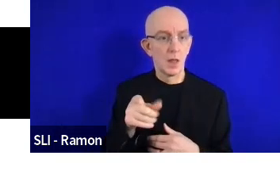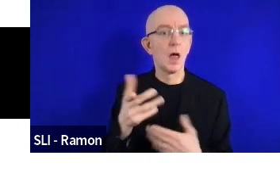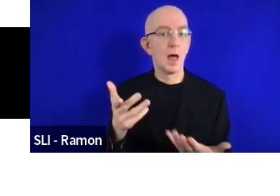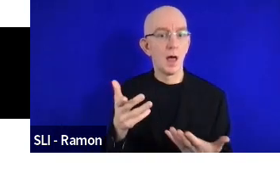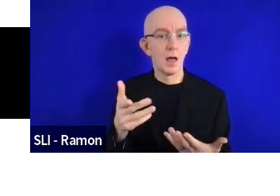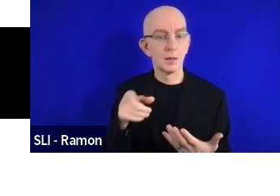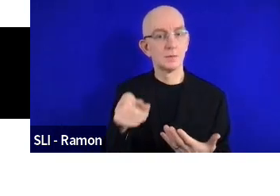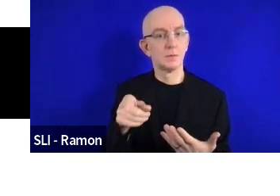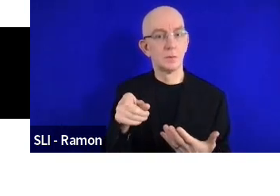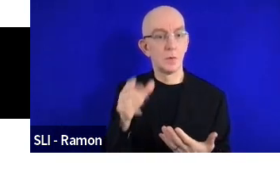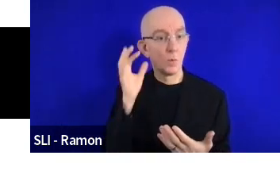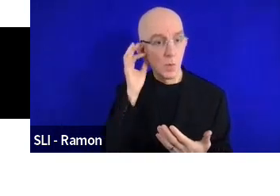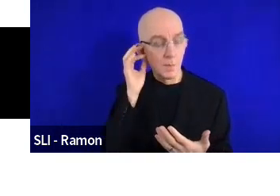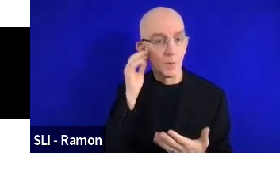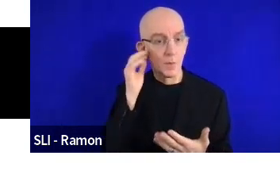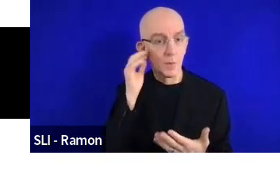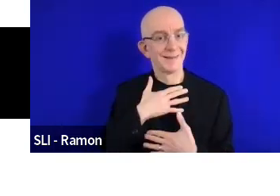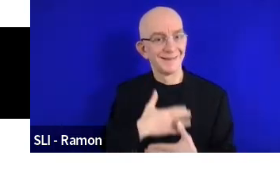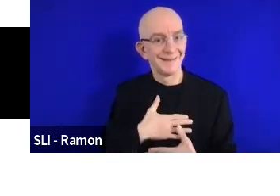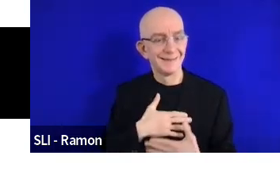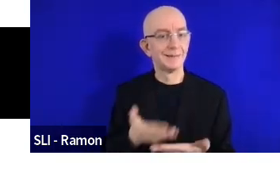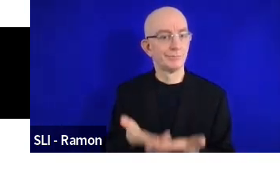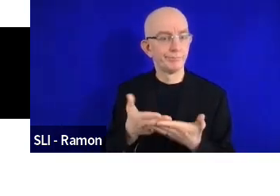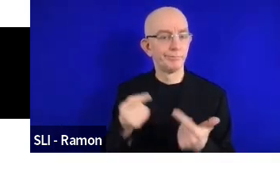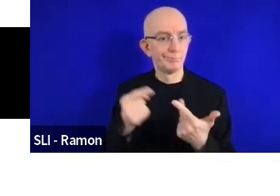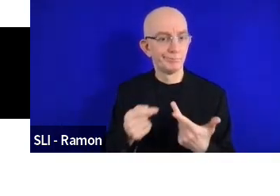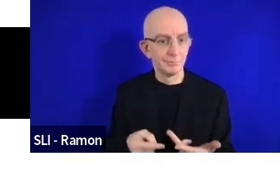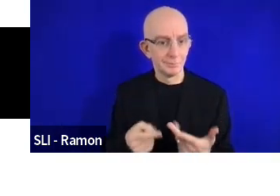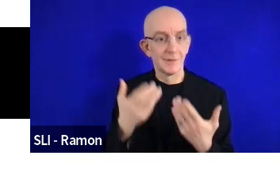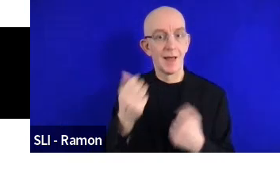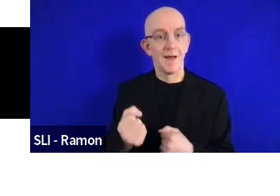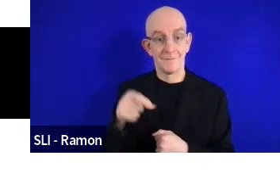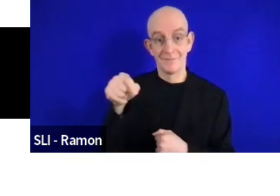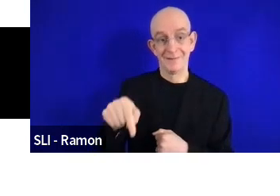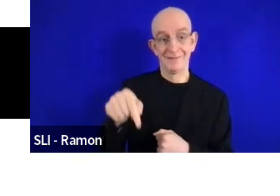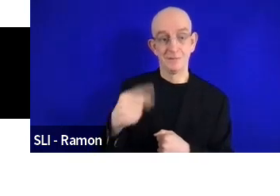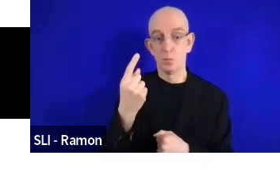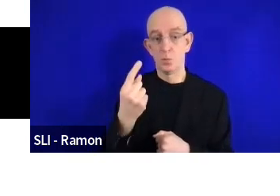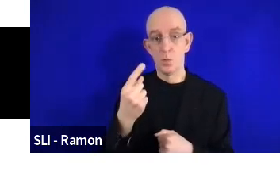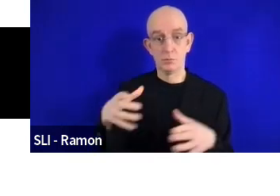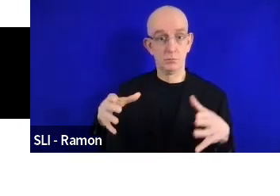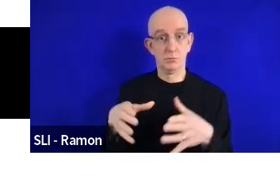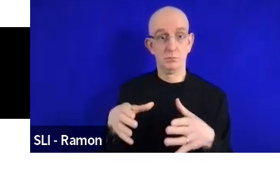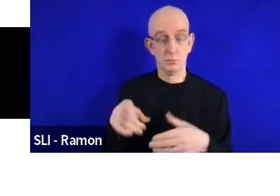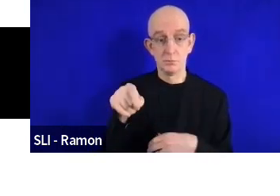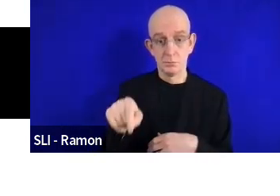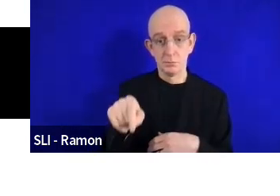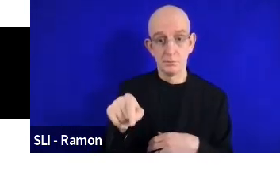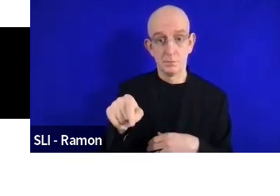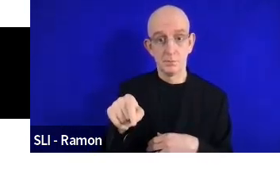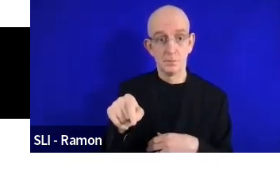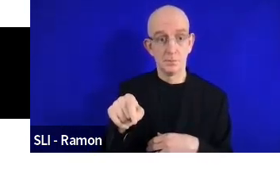one every 9 older persons has a disability. In terms of how many people